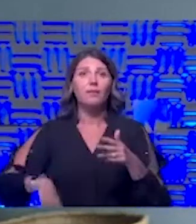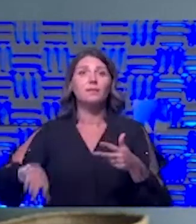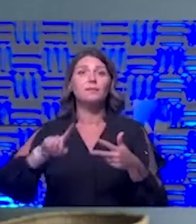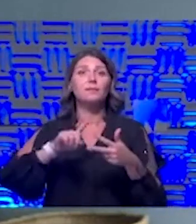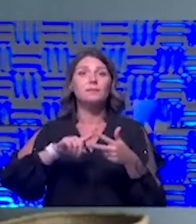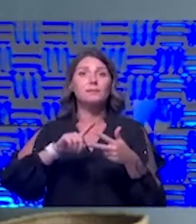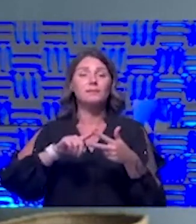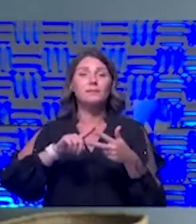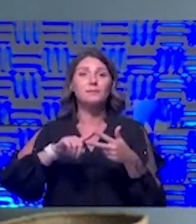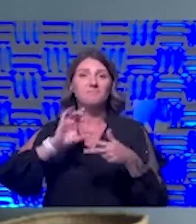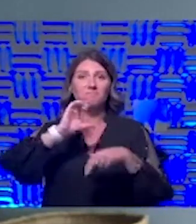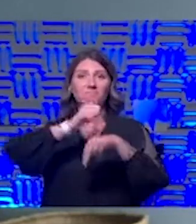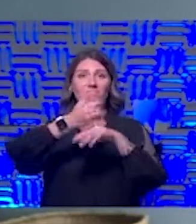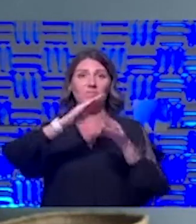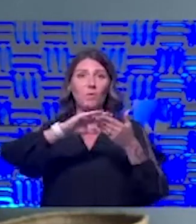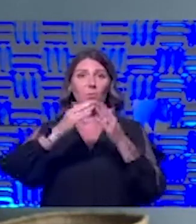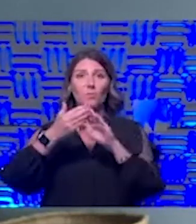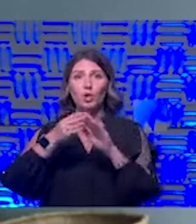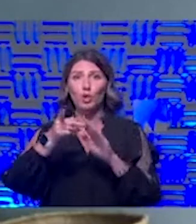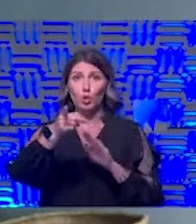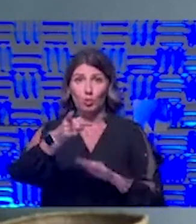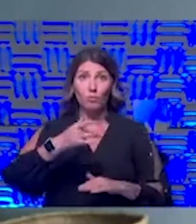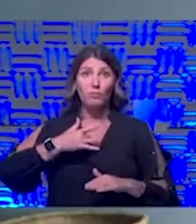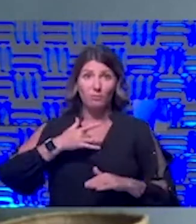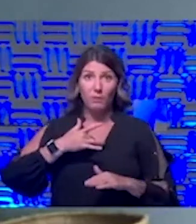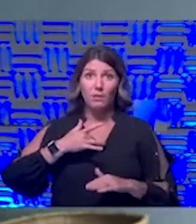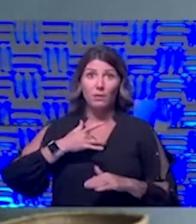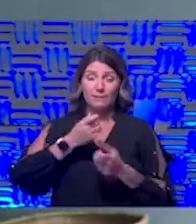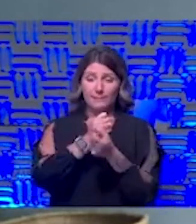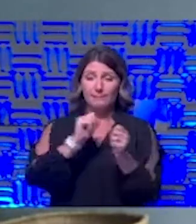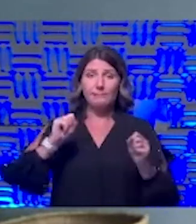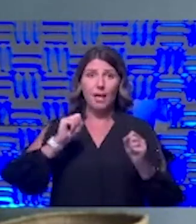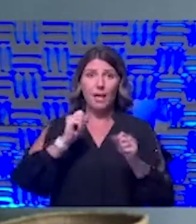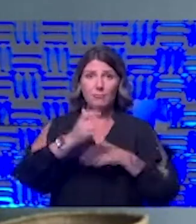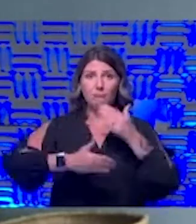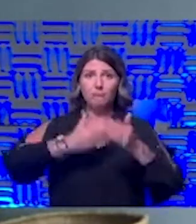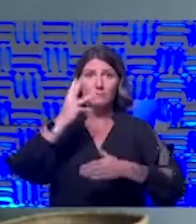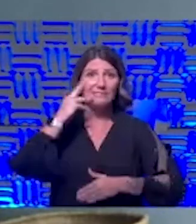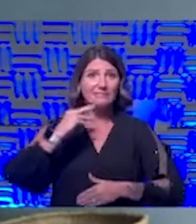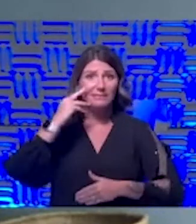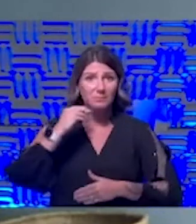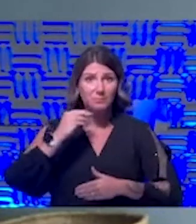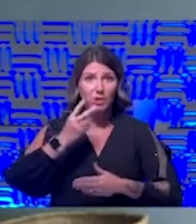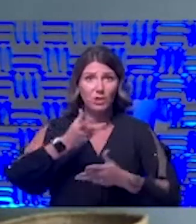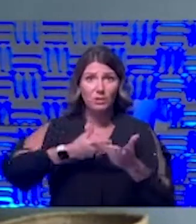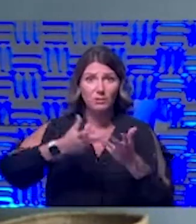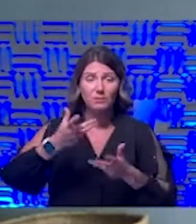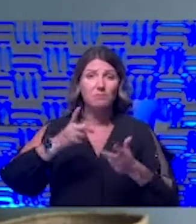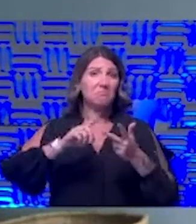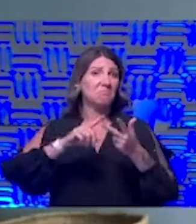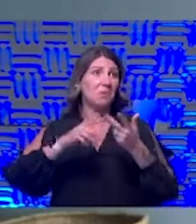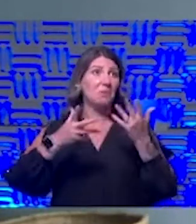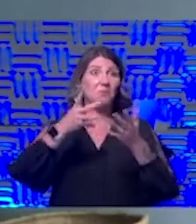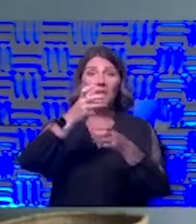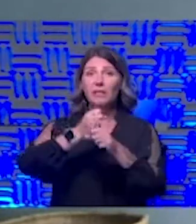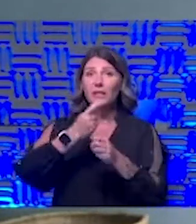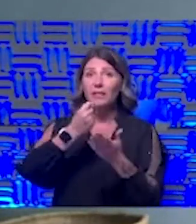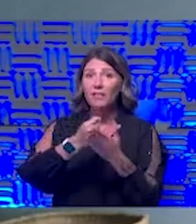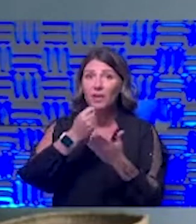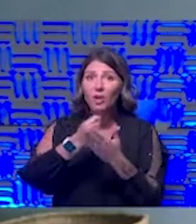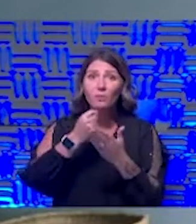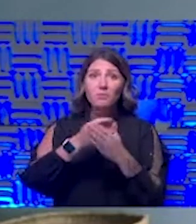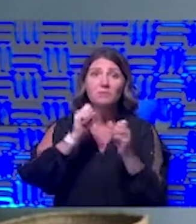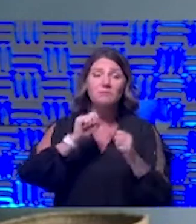building a community that you feel safe processing your experiences with. Maybe it means getting a therapist that can meet with you